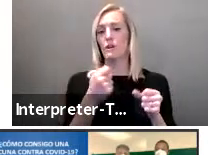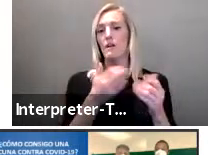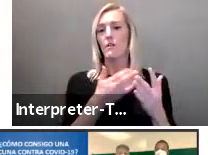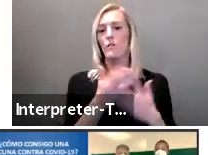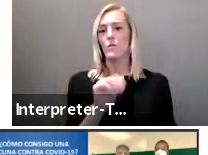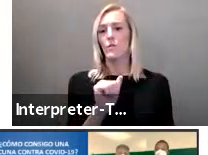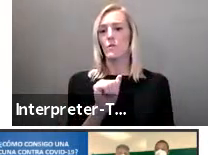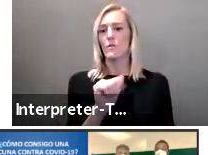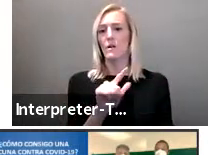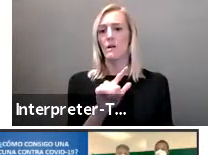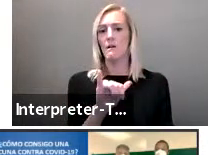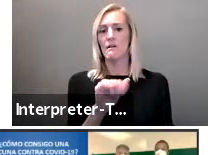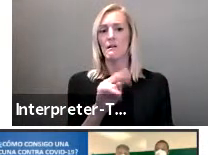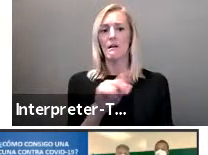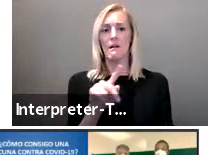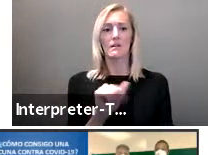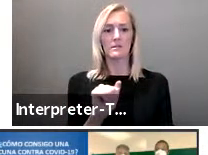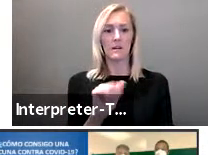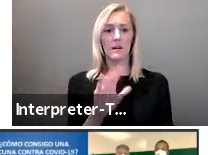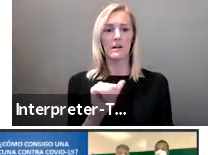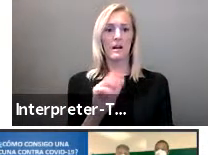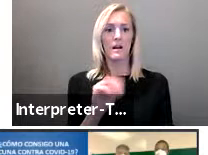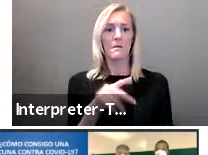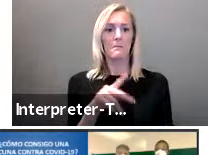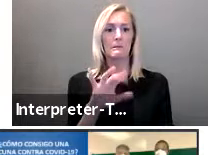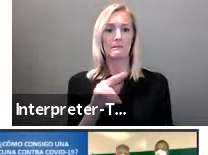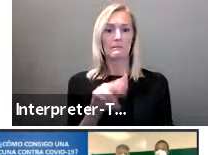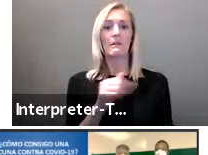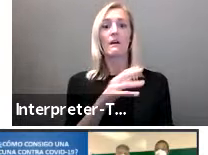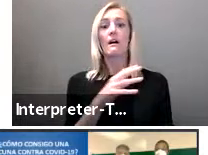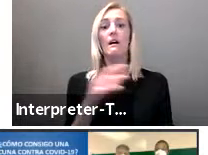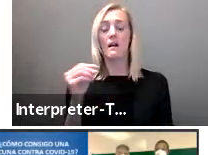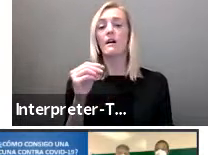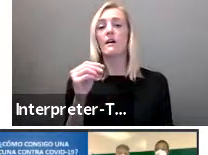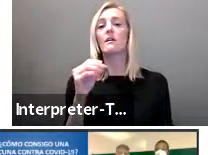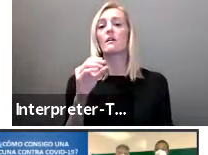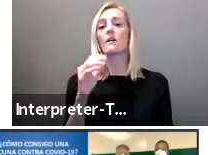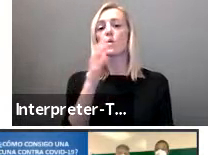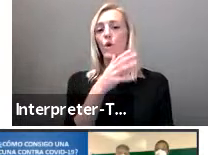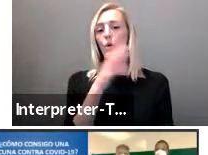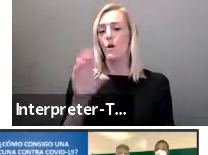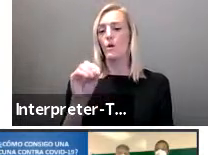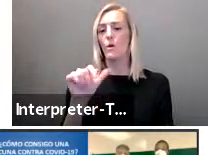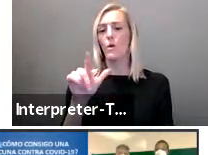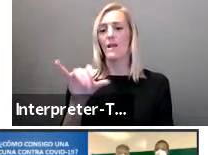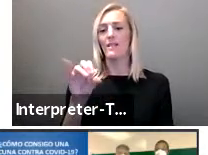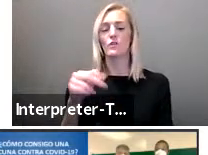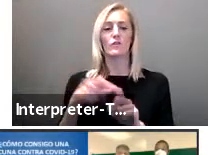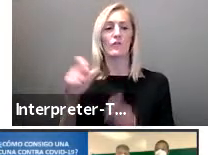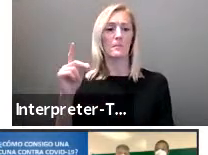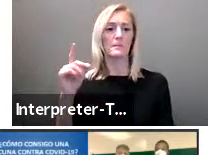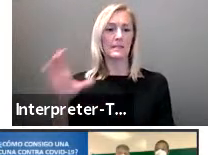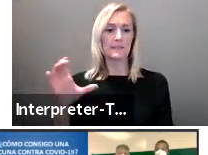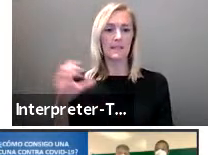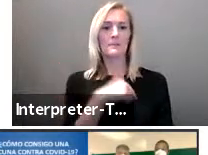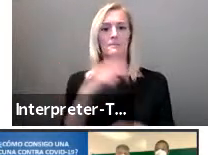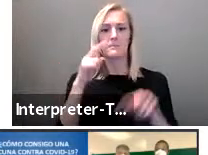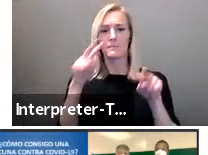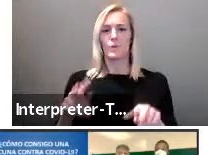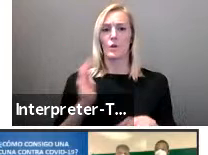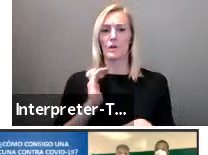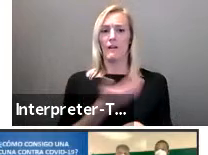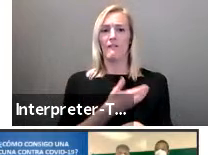Alianza Campesina and also the Rural Coalition out of DC. We looked at what our strategies, what